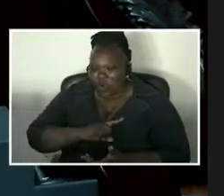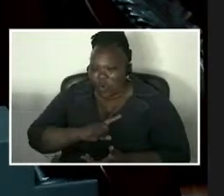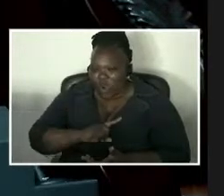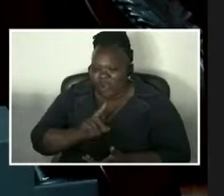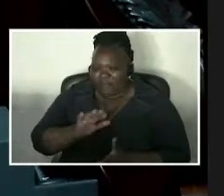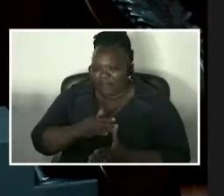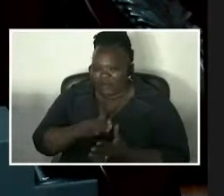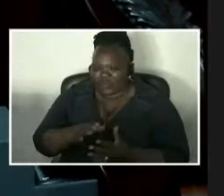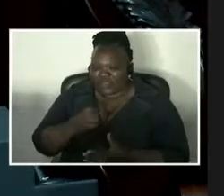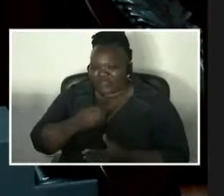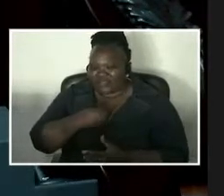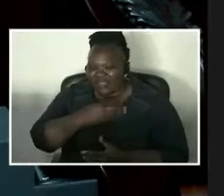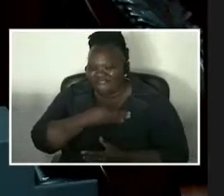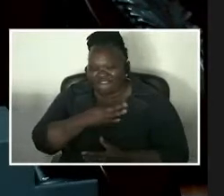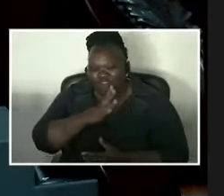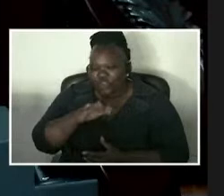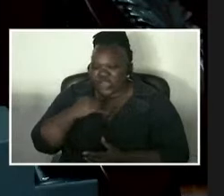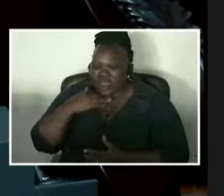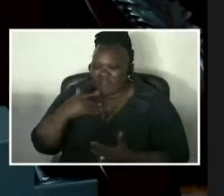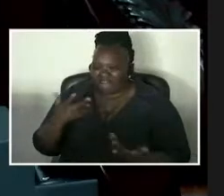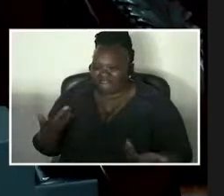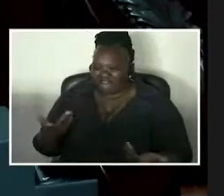to these staff shortages